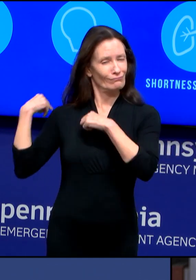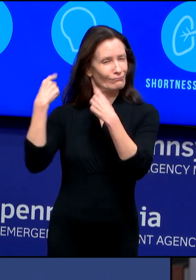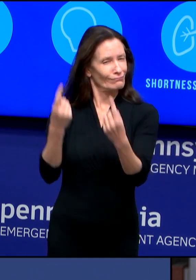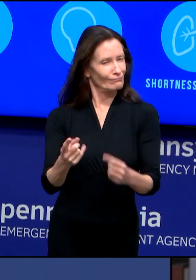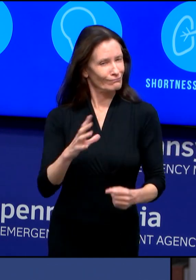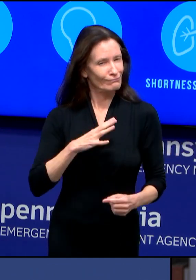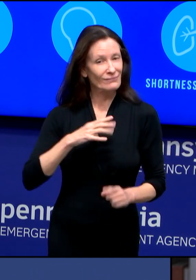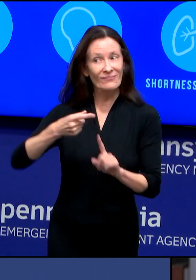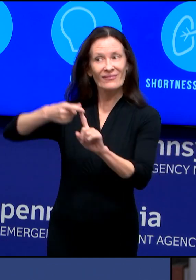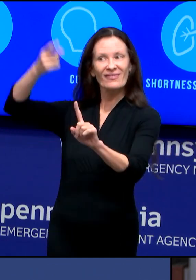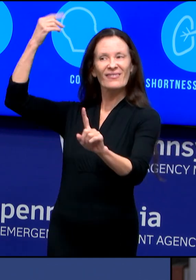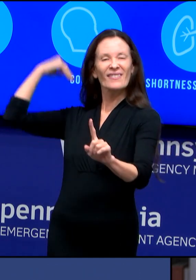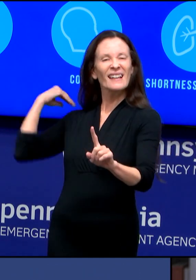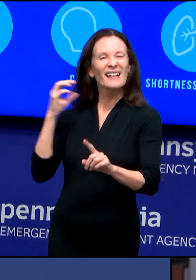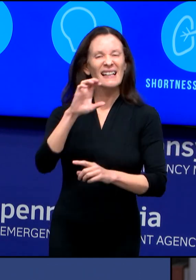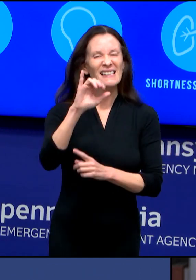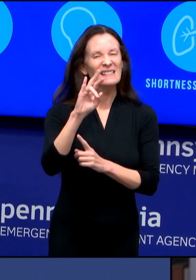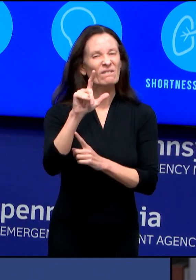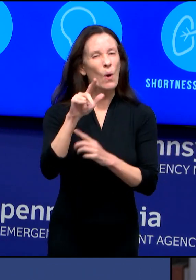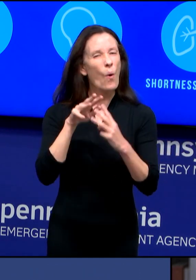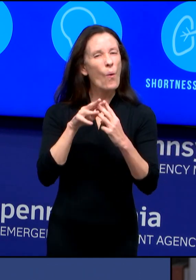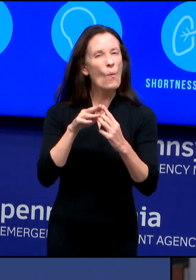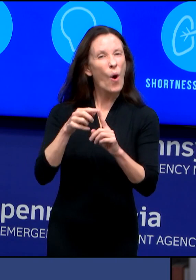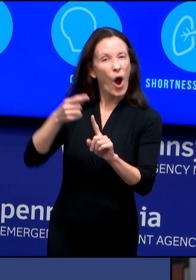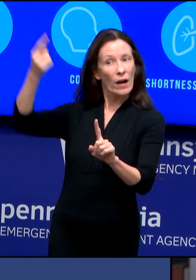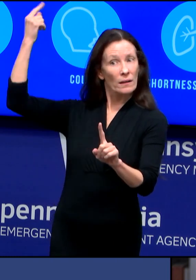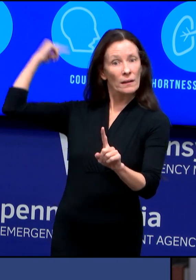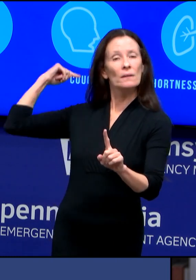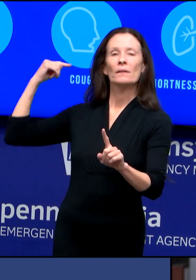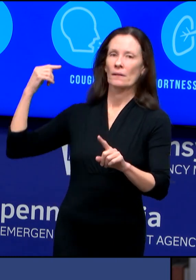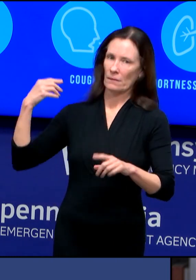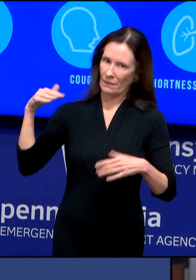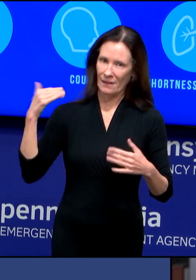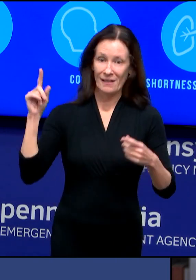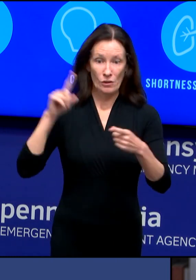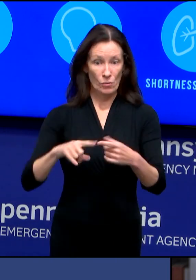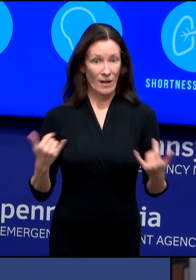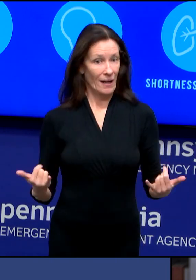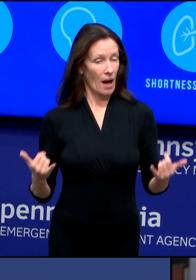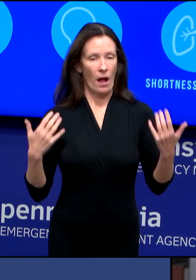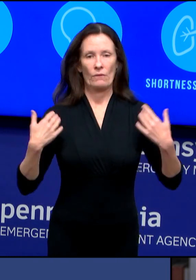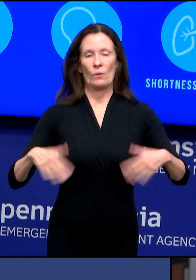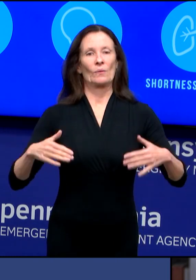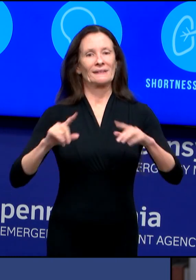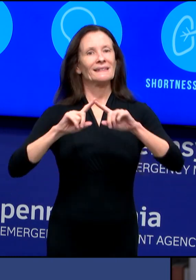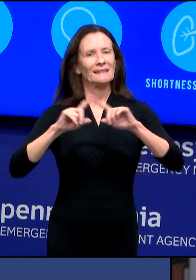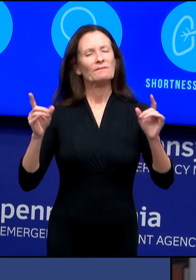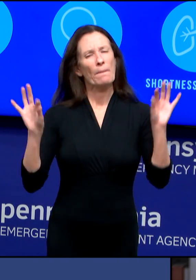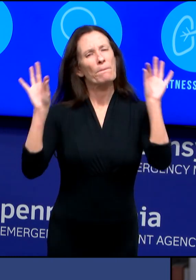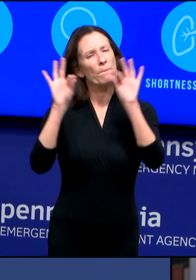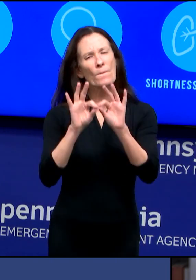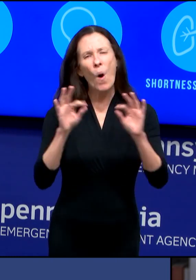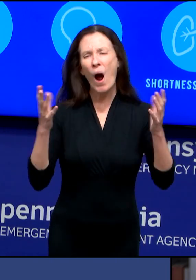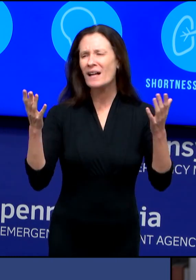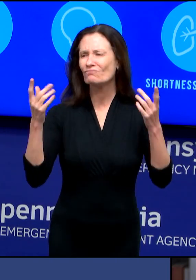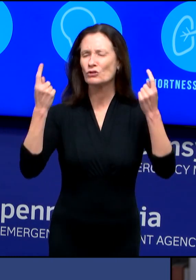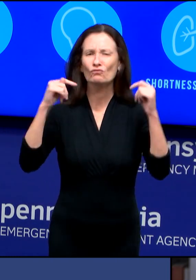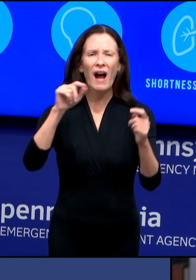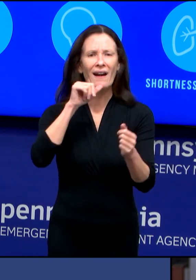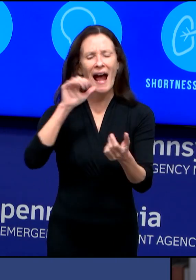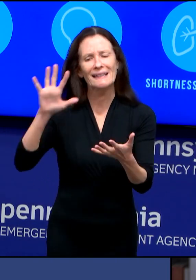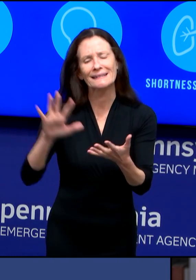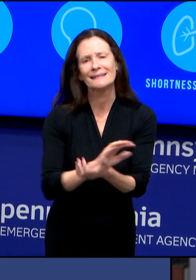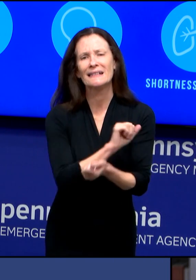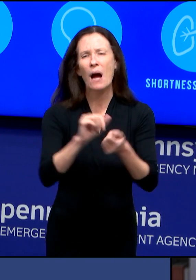life. We must act as soon as possible, and we must act decisively. The city of Philadelphia has